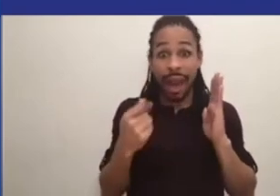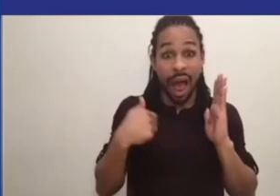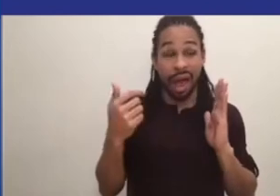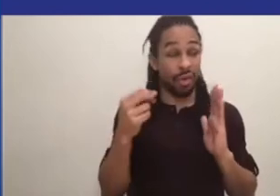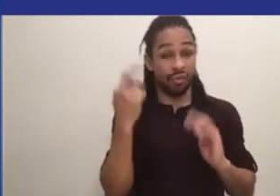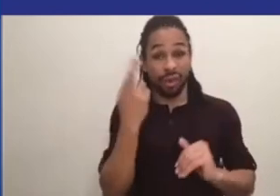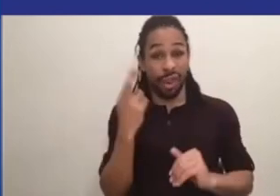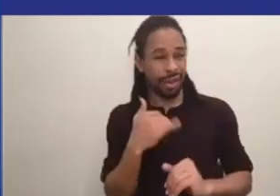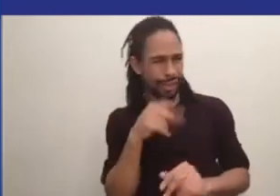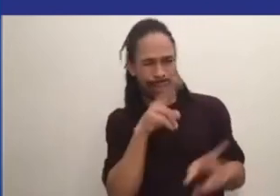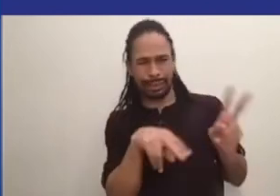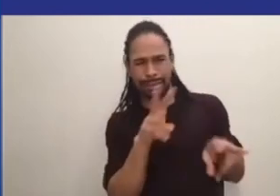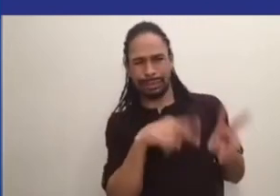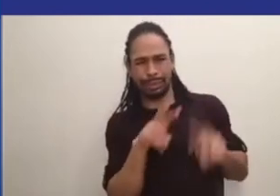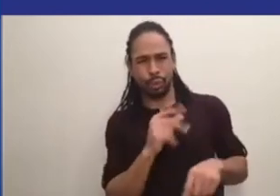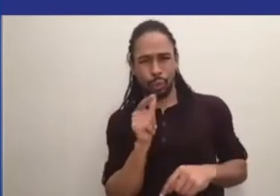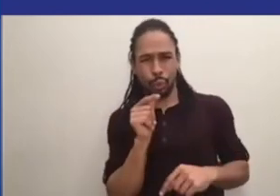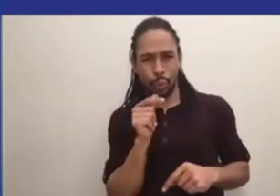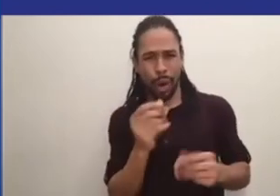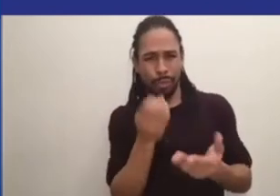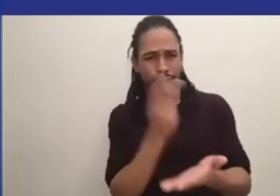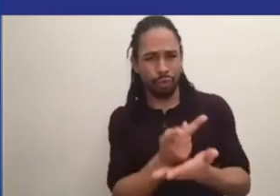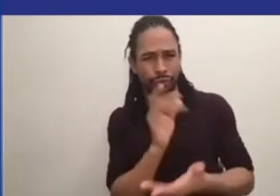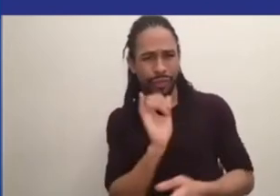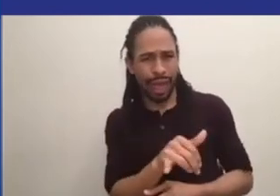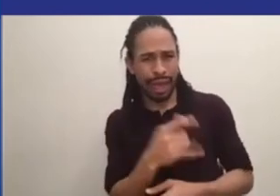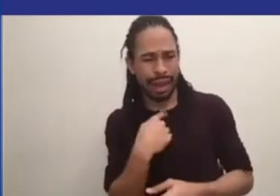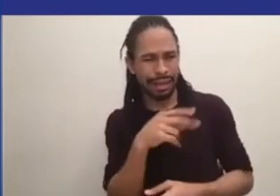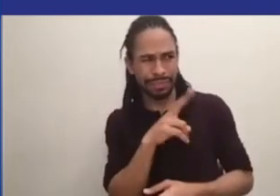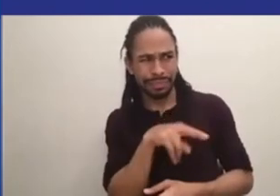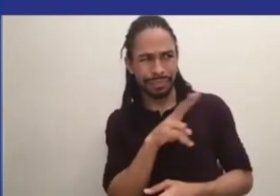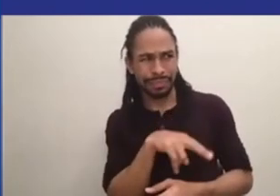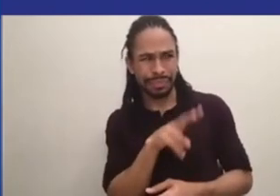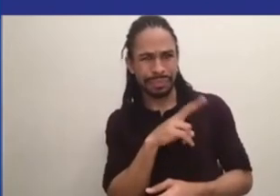what? Like, who approved this? You know,